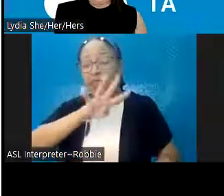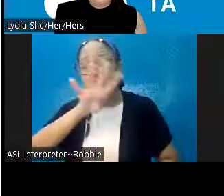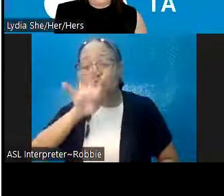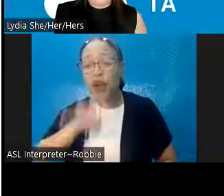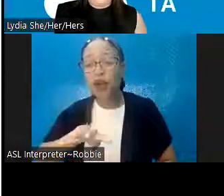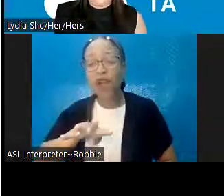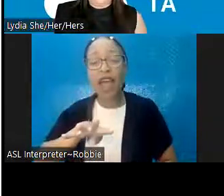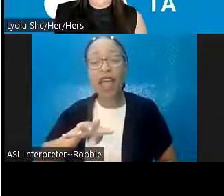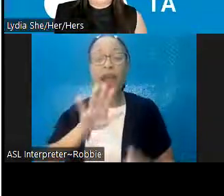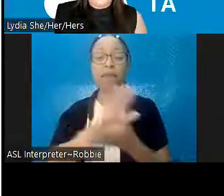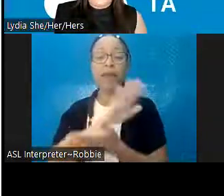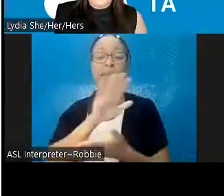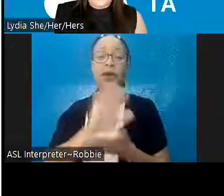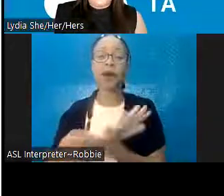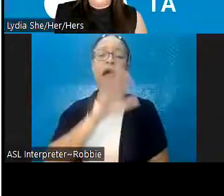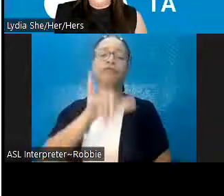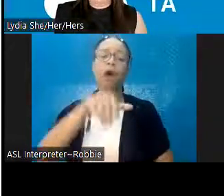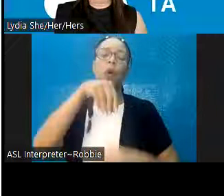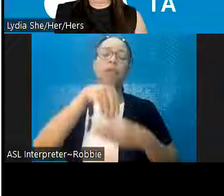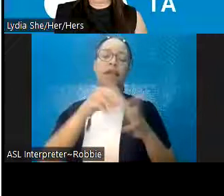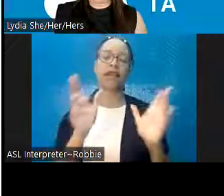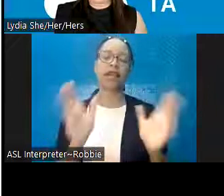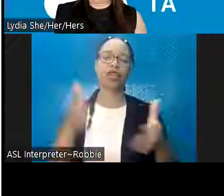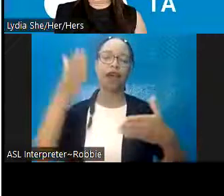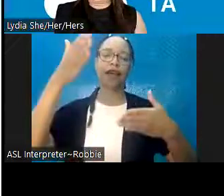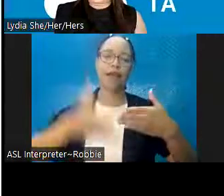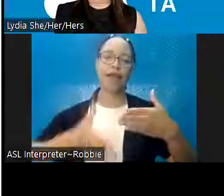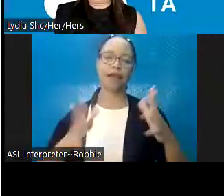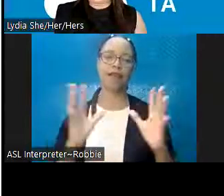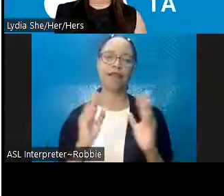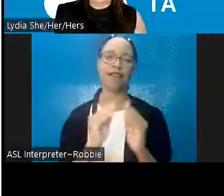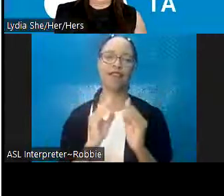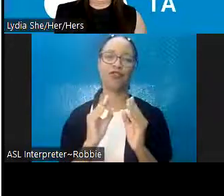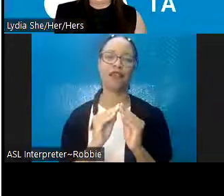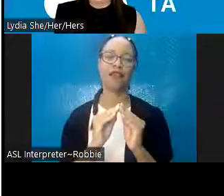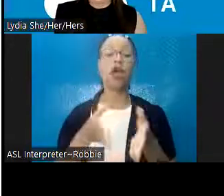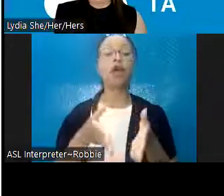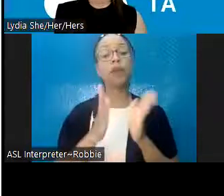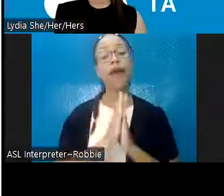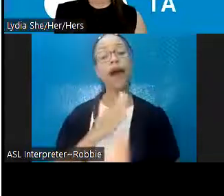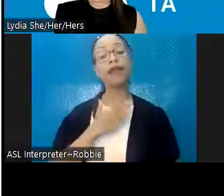is going to be dropped into the chat at the end of the session. So we just ask that you please